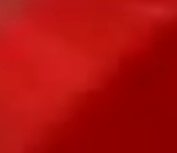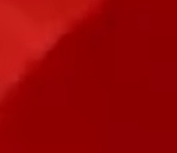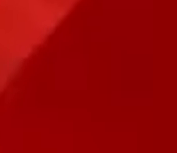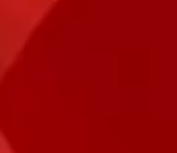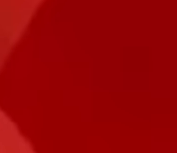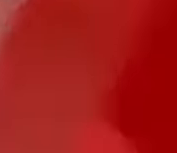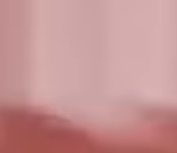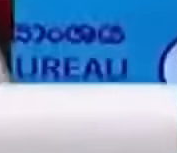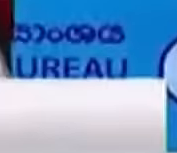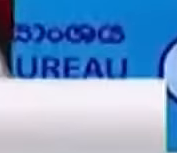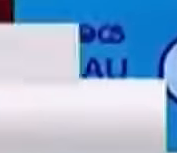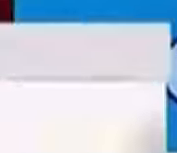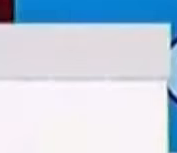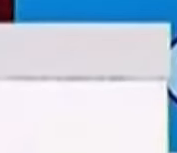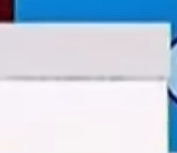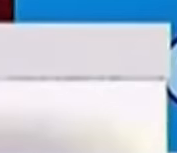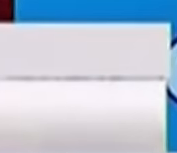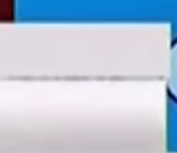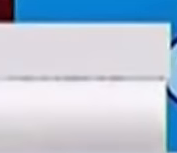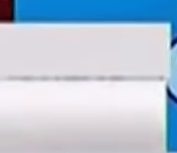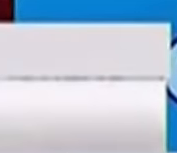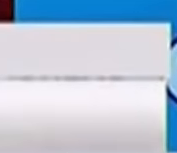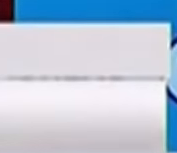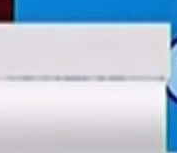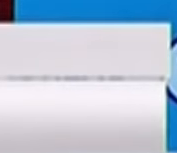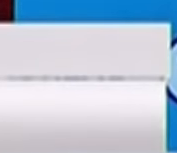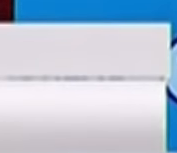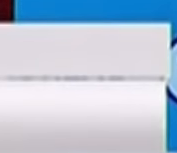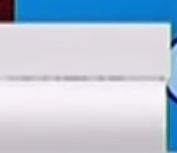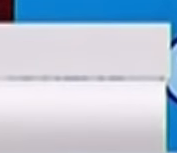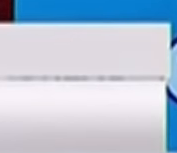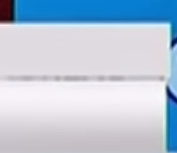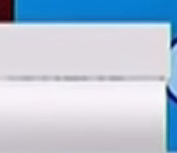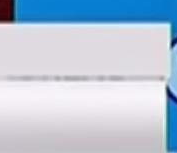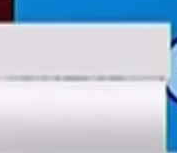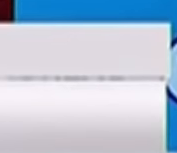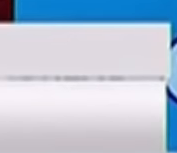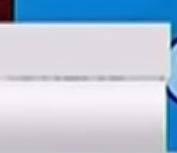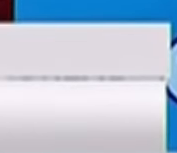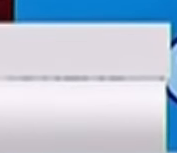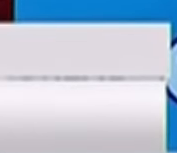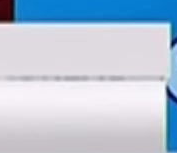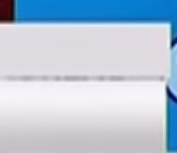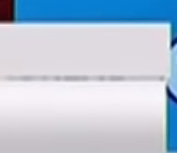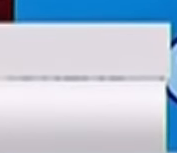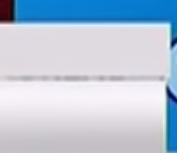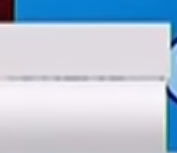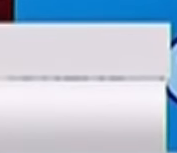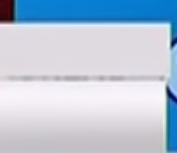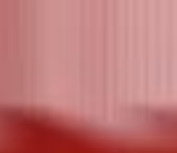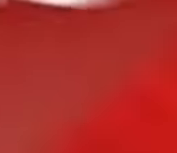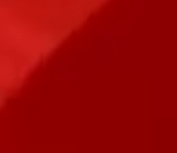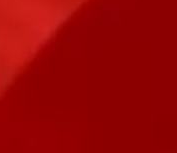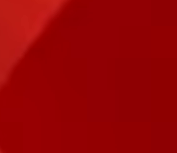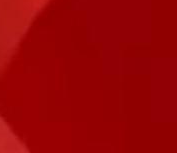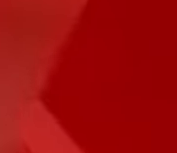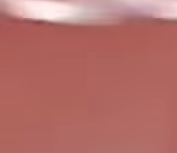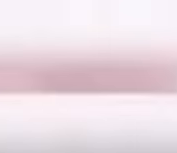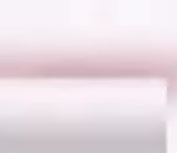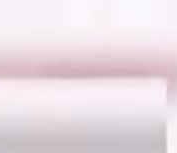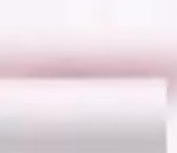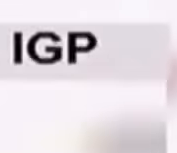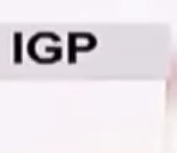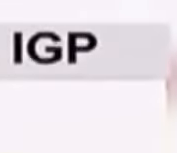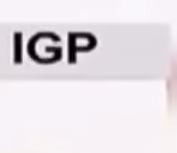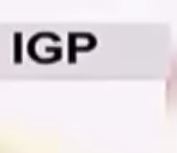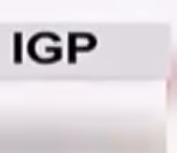adare. An increase in the spread of COVID-19 numerically and geographically, warns the health authorities.